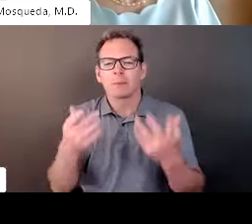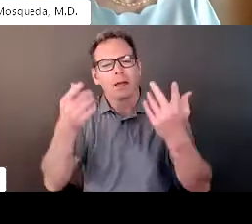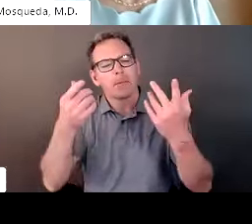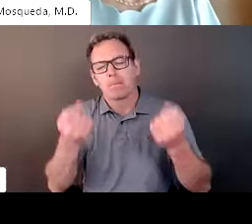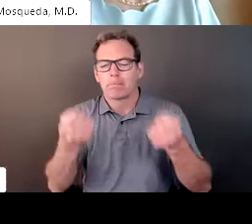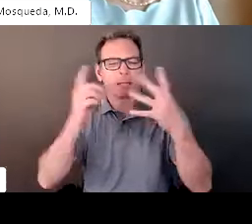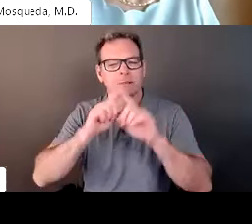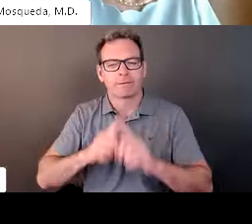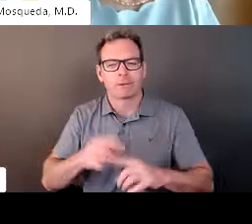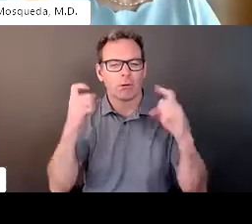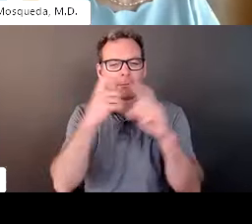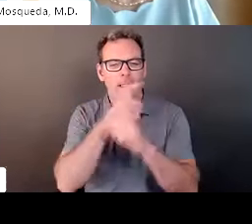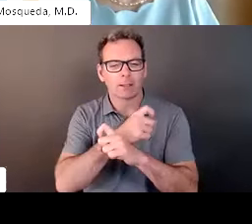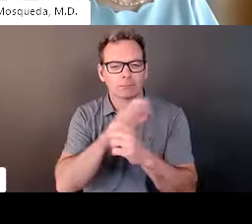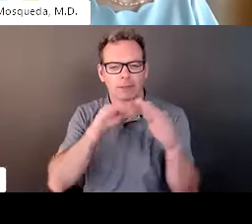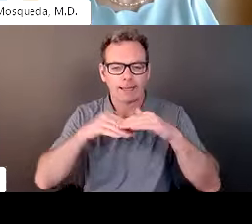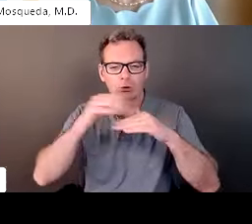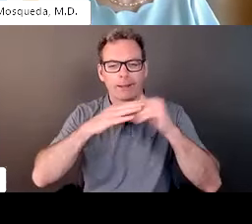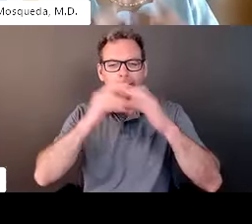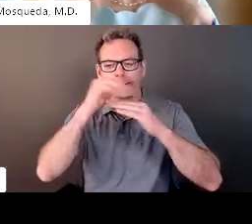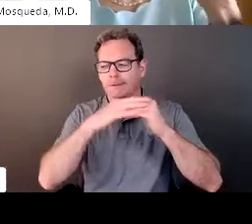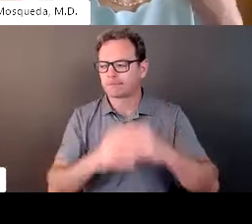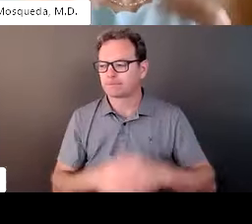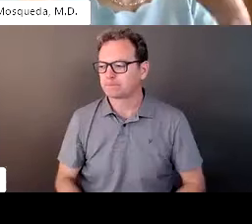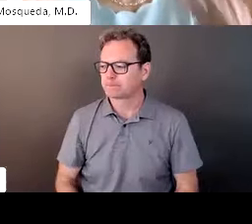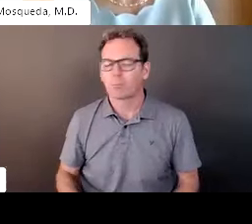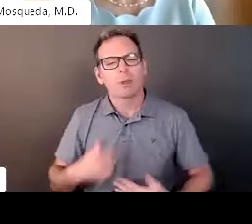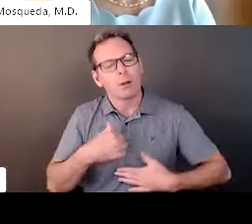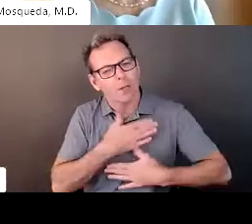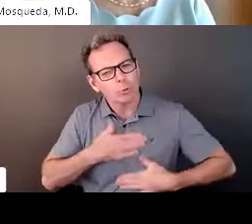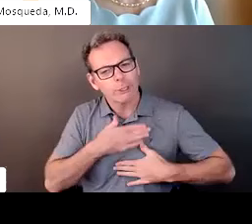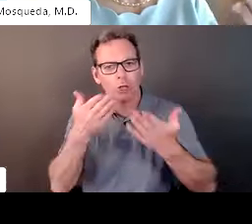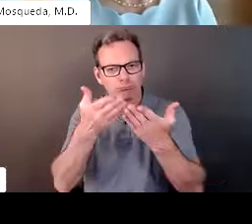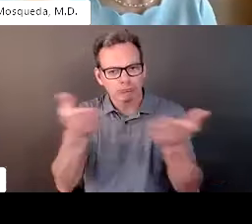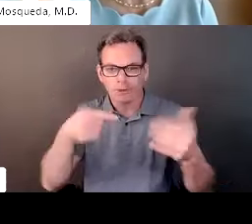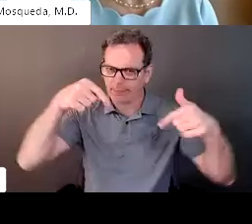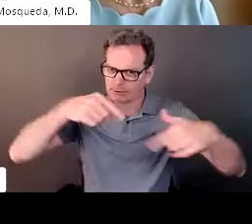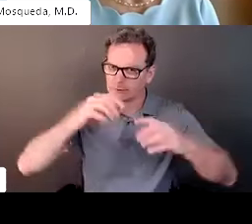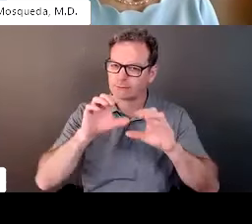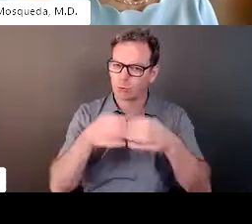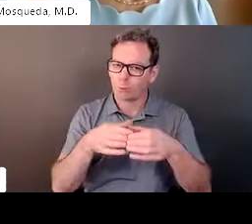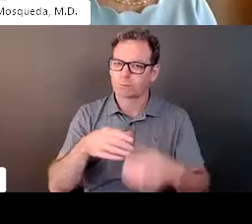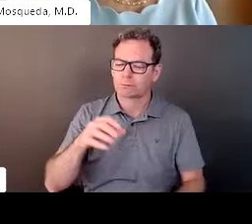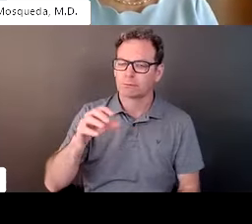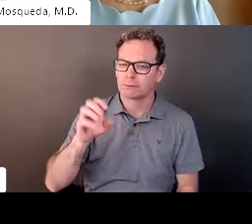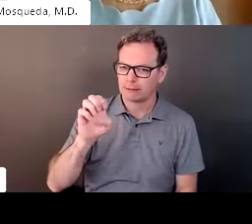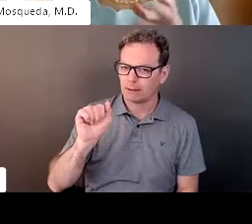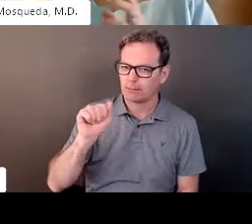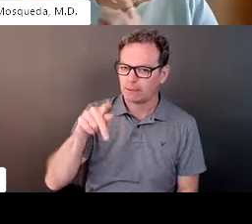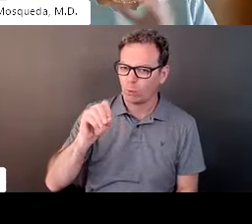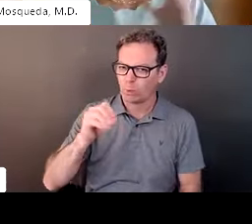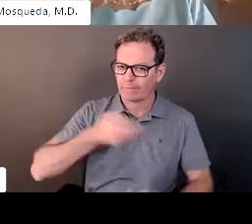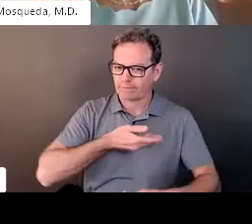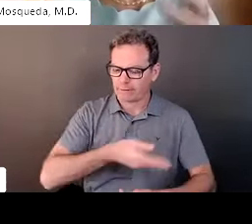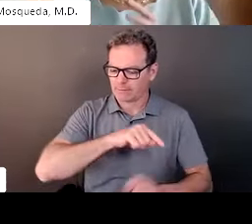and your group for inviting me to talk about this, because we need to make people more aware that this happens. And I